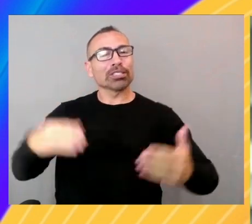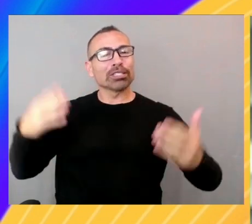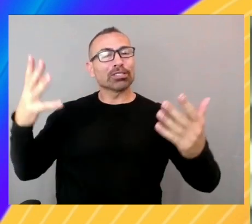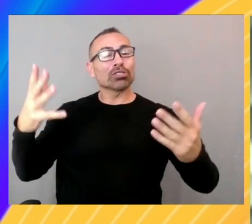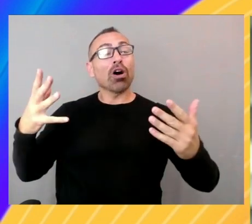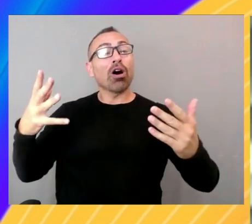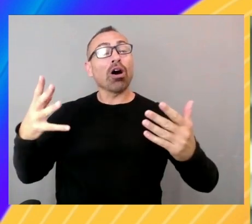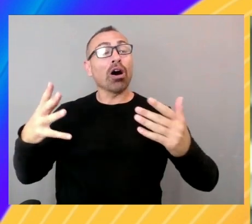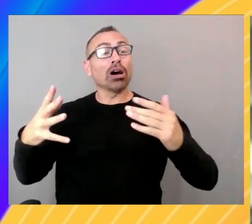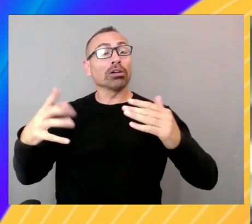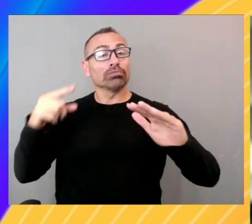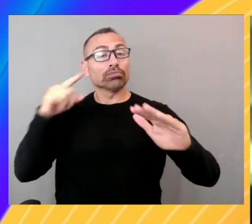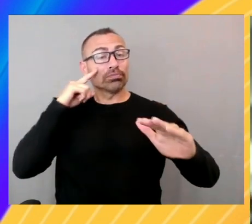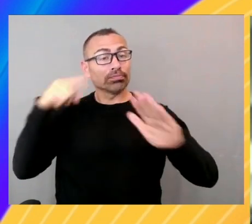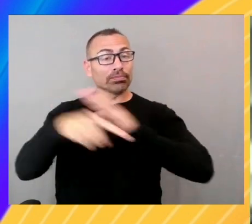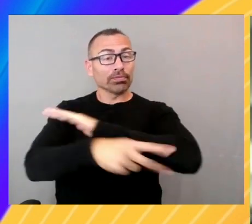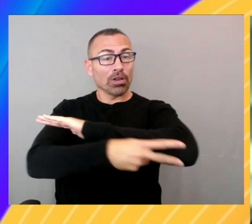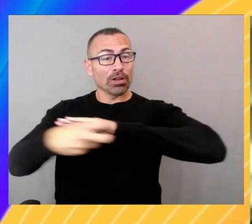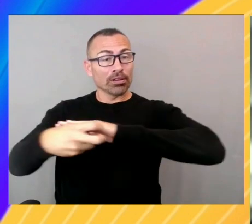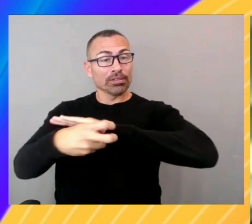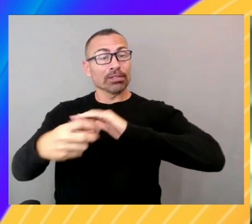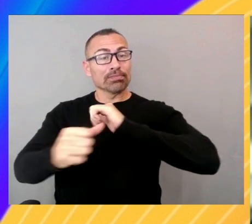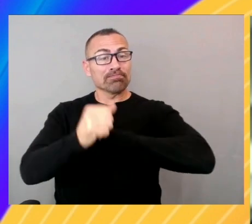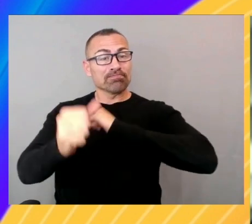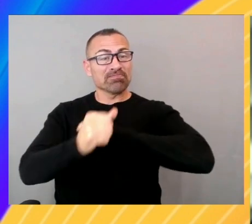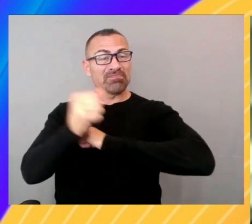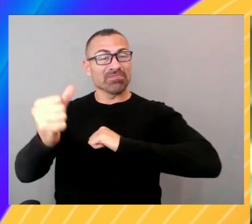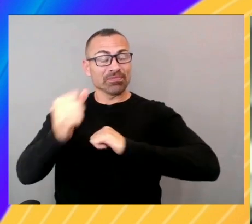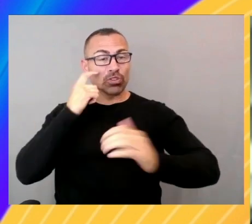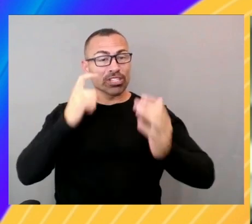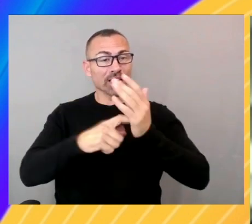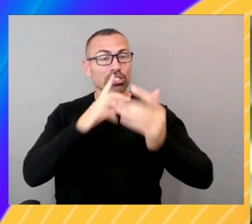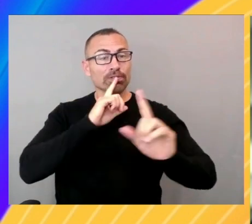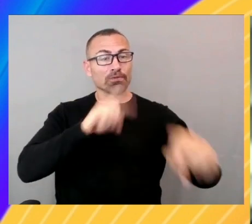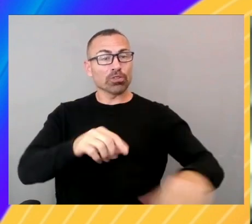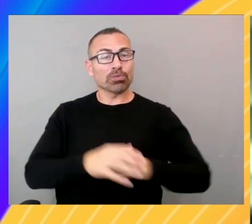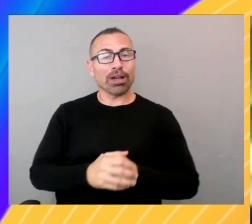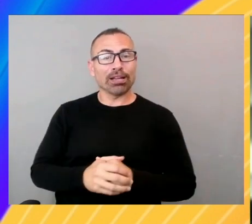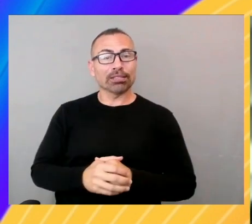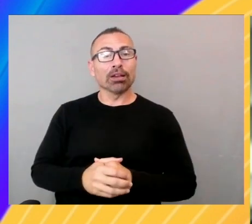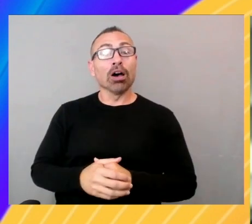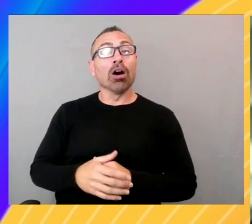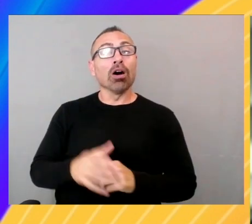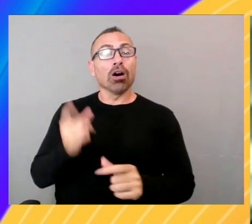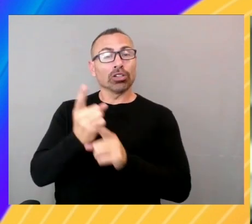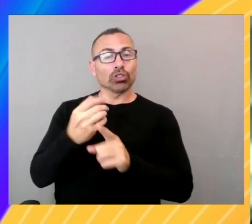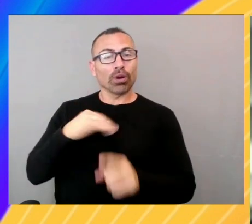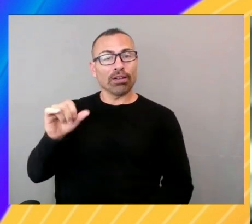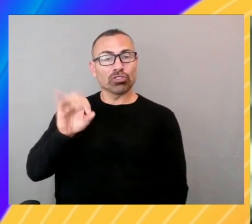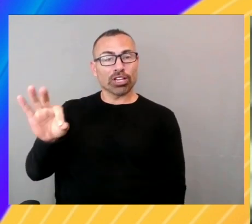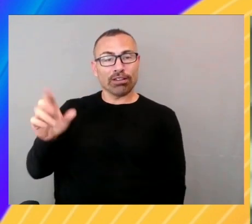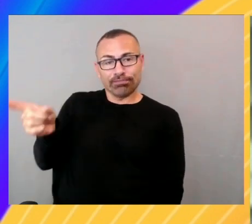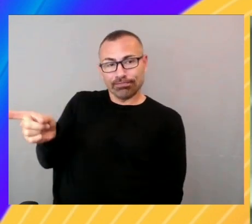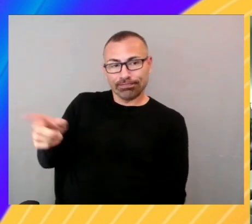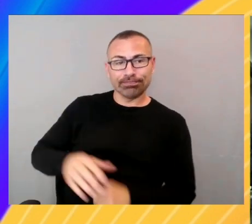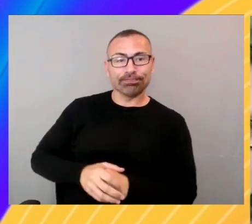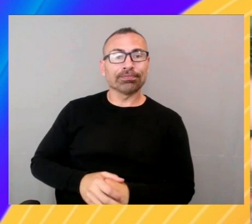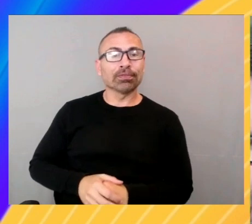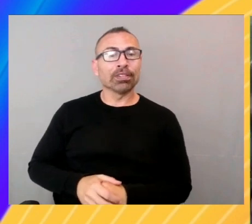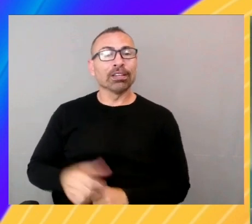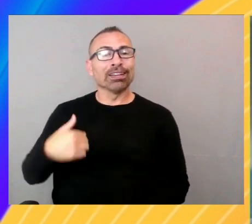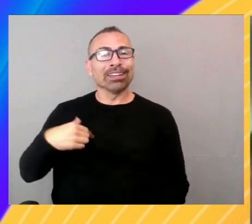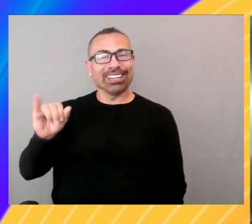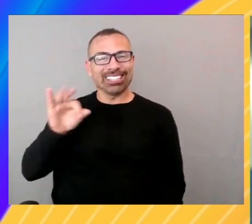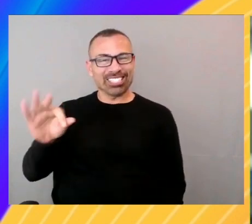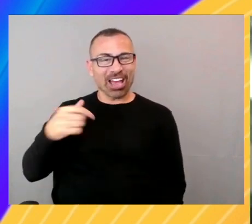joined by Jeff. Hey everyone, my name is Jeff Marushak. I am a senior solutions architect with our DoD Air Force team.